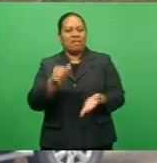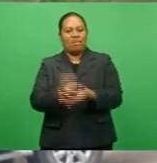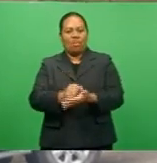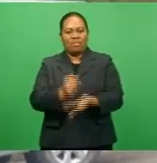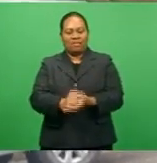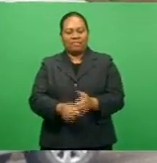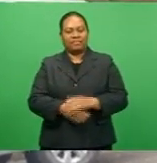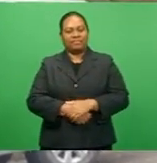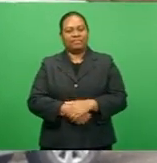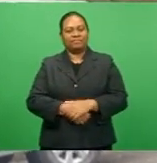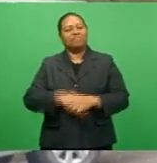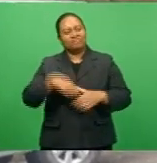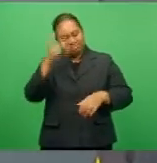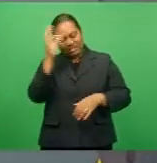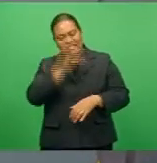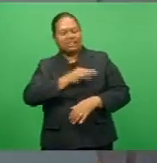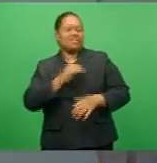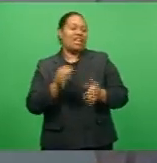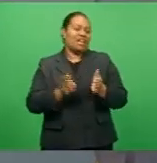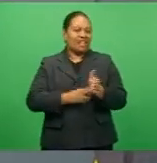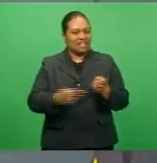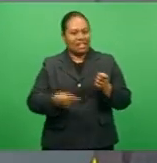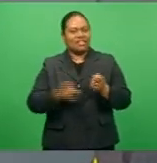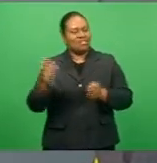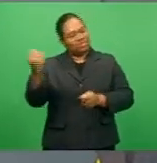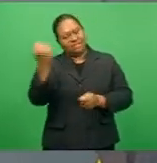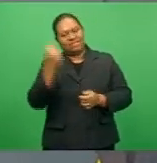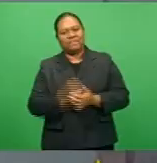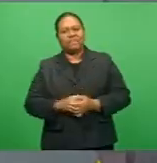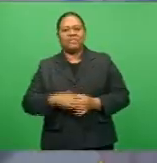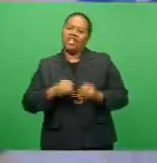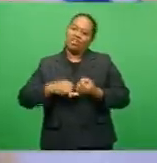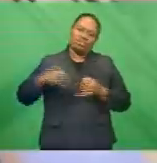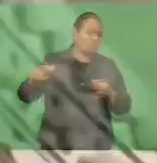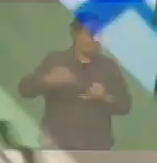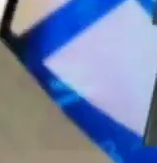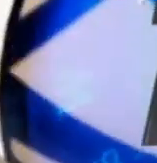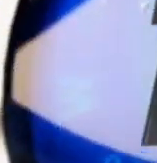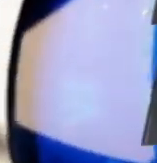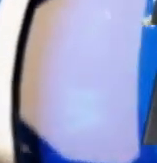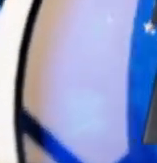It will be Naita Siri. That's my team. I'm cheering for Suva all the way.